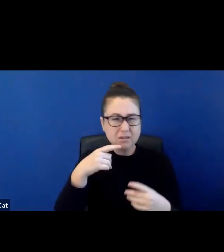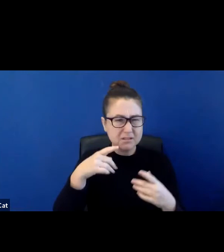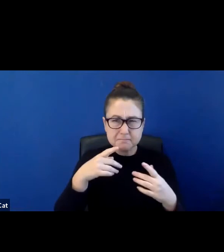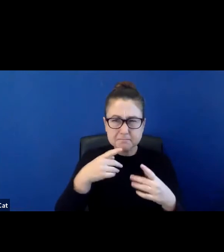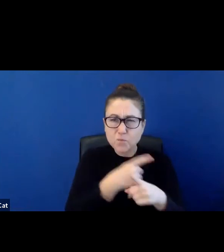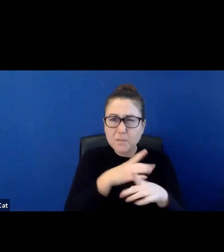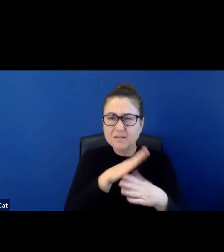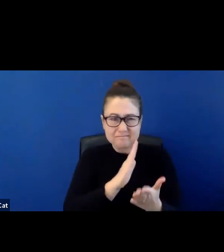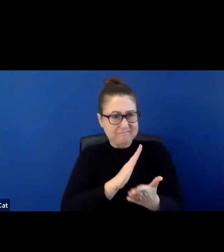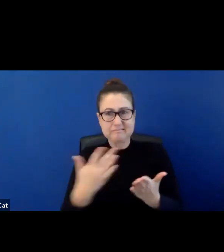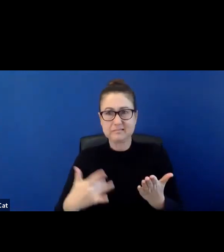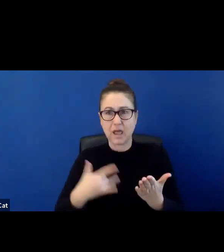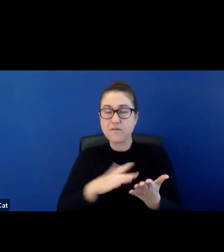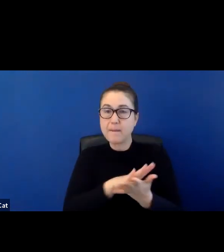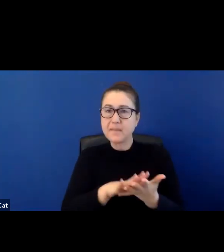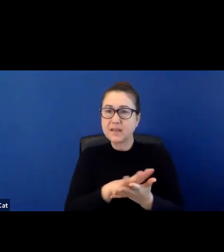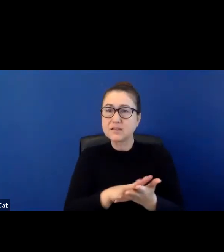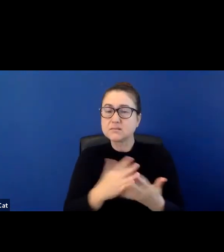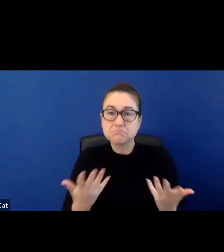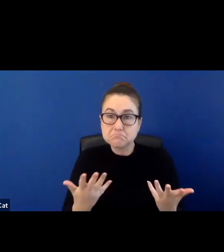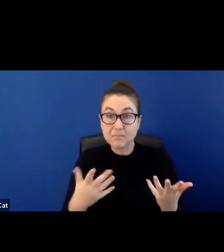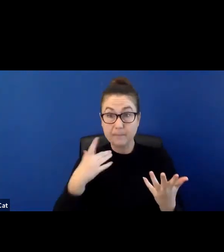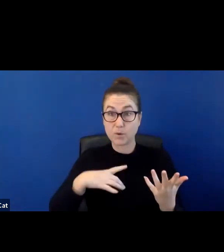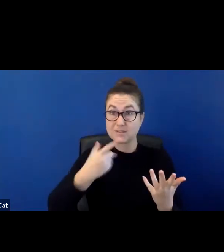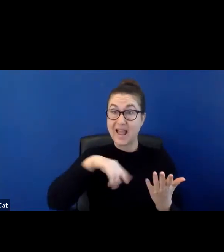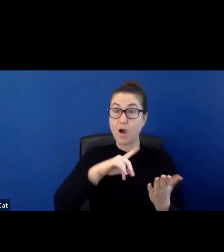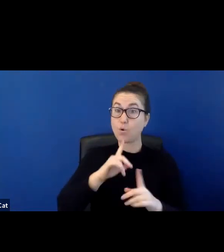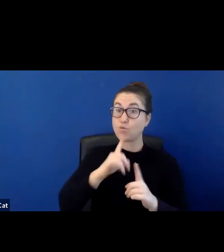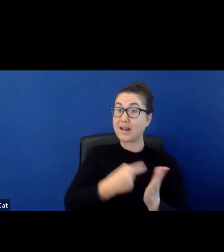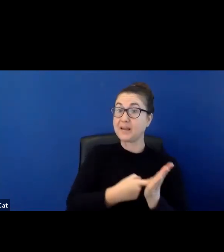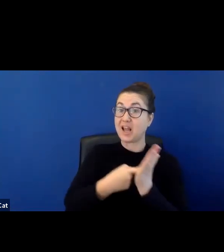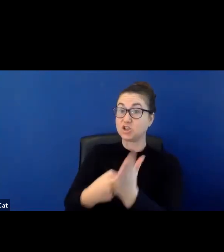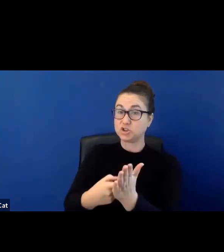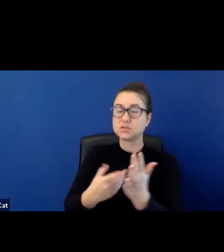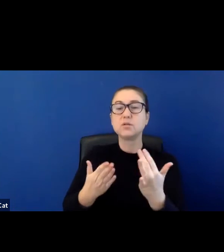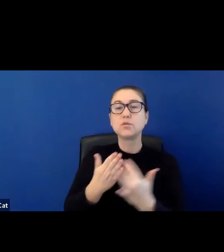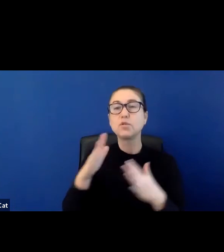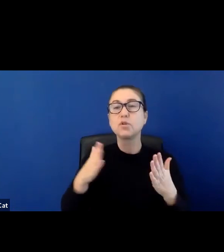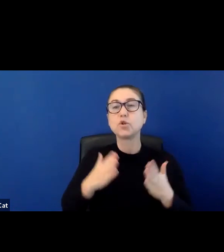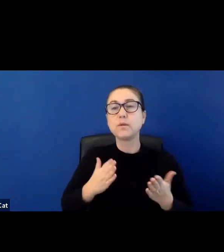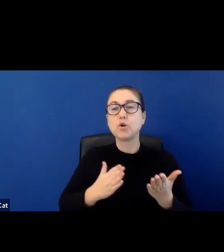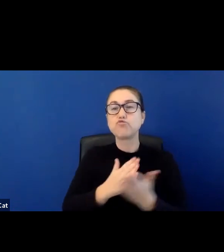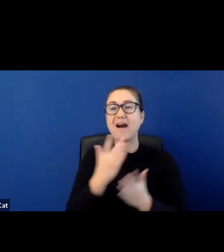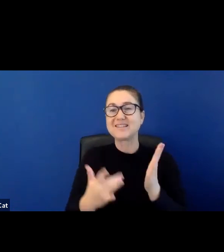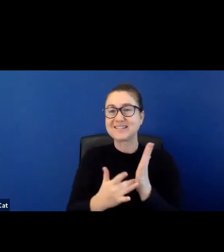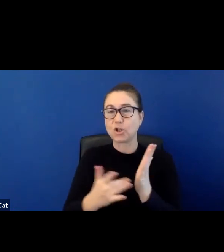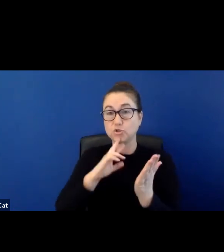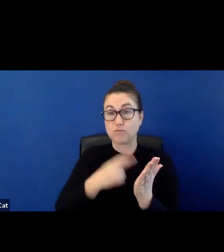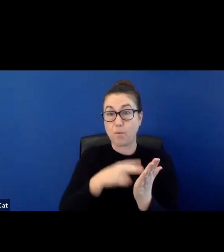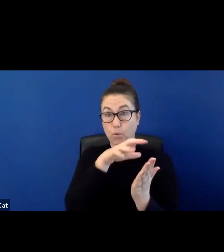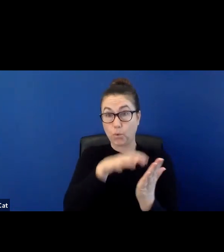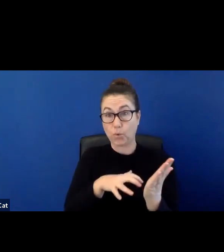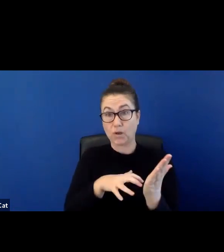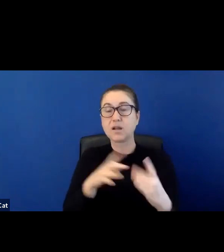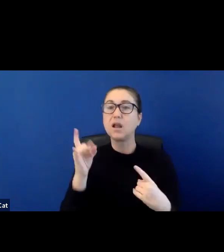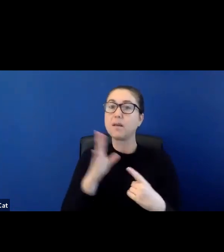in practice, because a number of our recommendations in this Human Rights and Technology report are about making sure that that vision